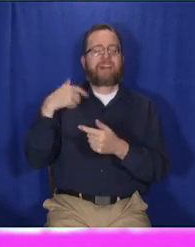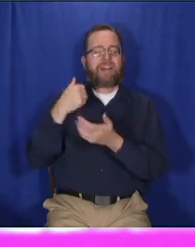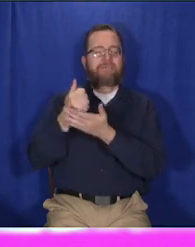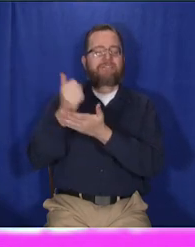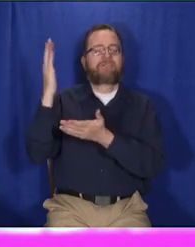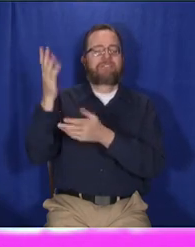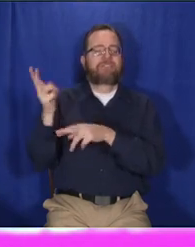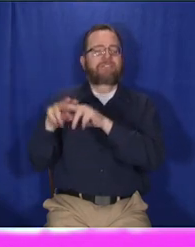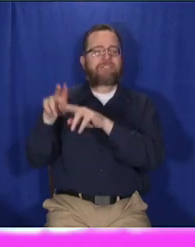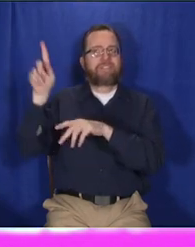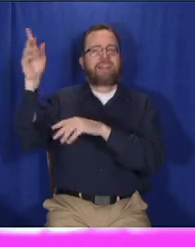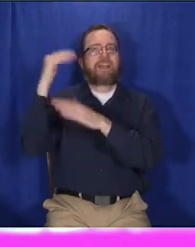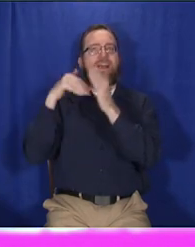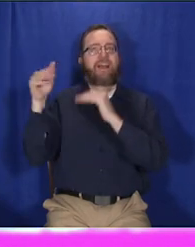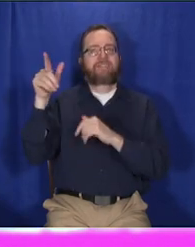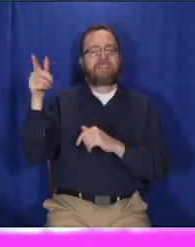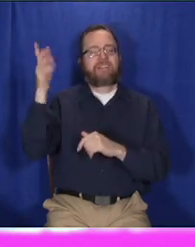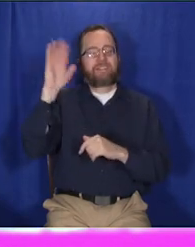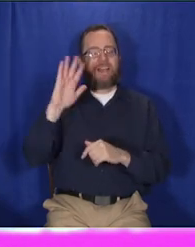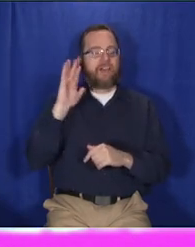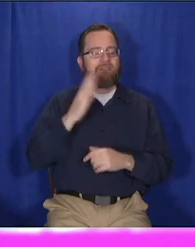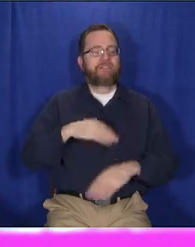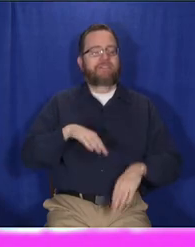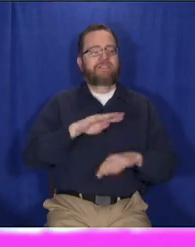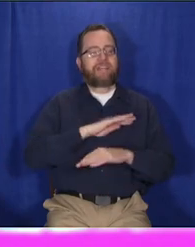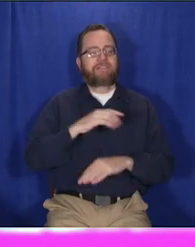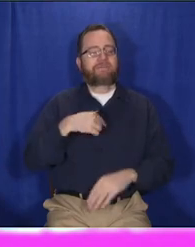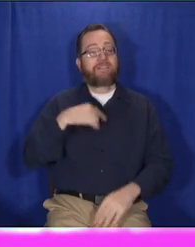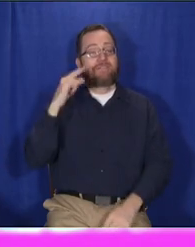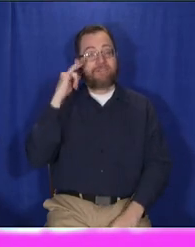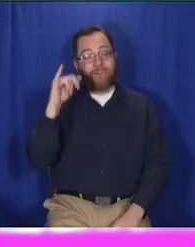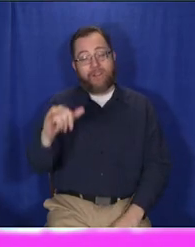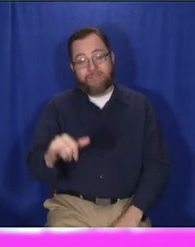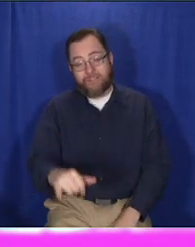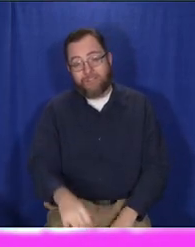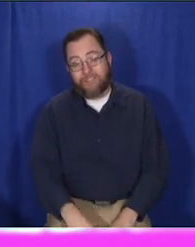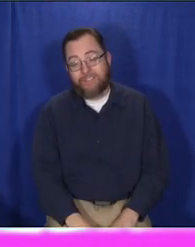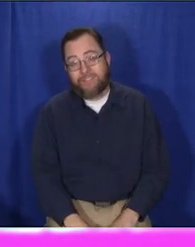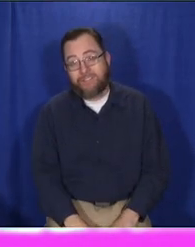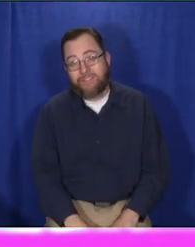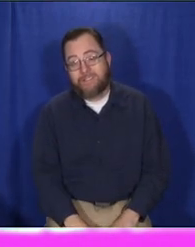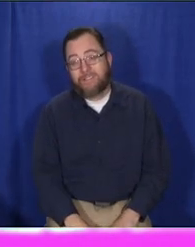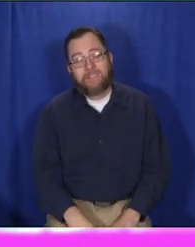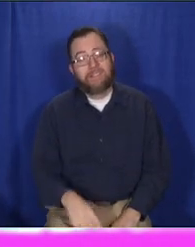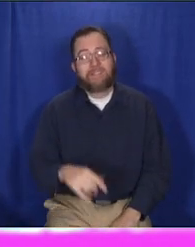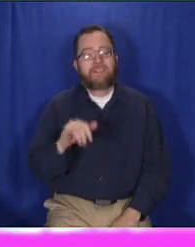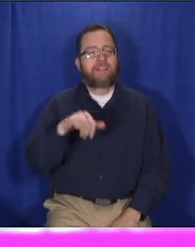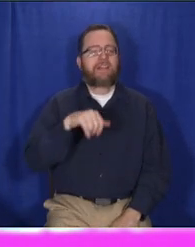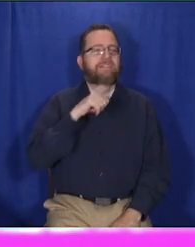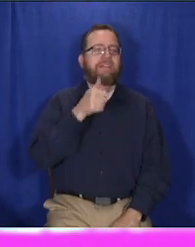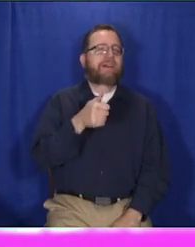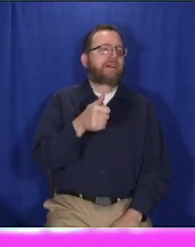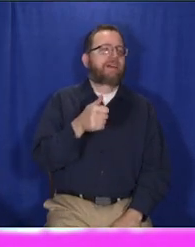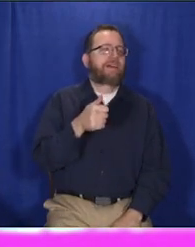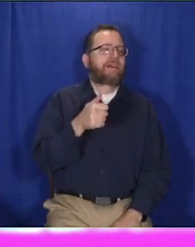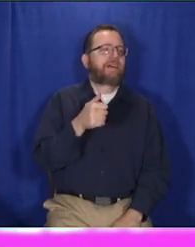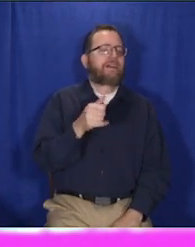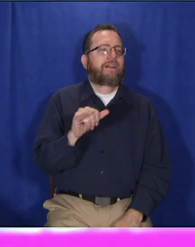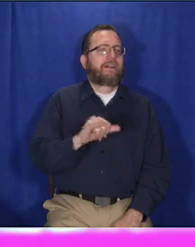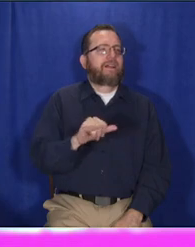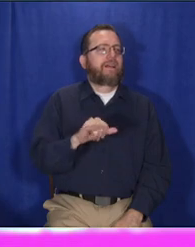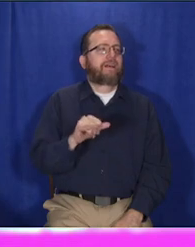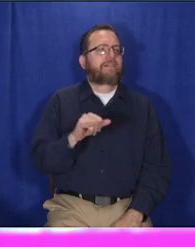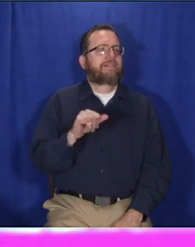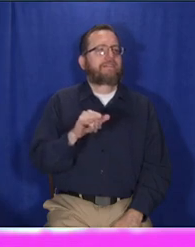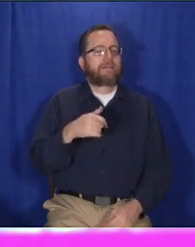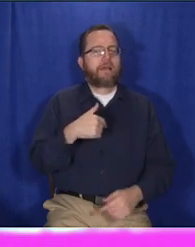to satisfy my heart for all of eternity. And this is not just some manipulative way for him to rig the